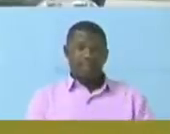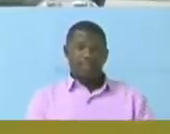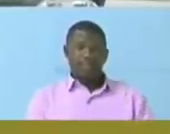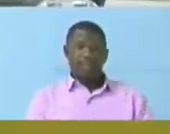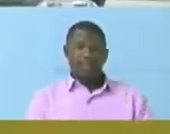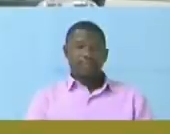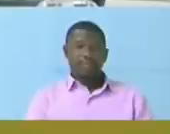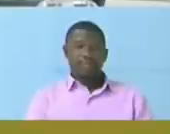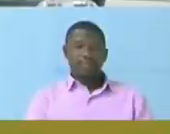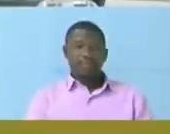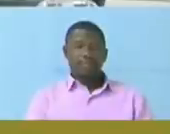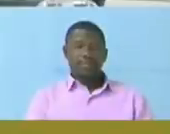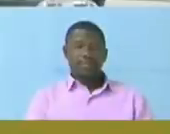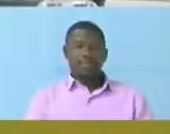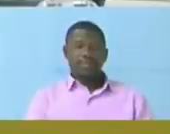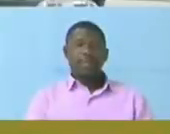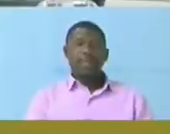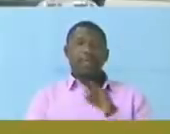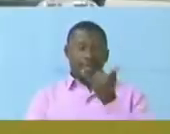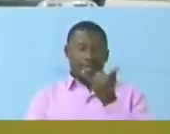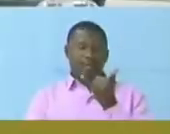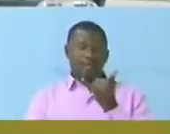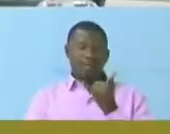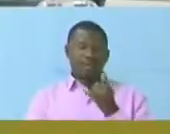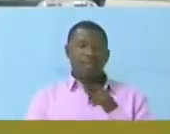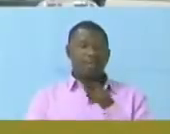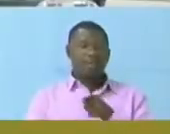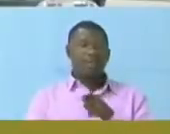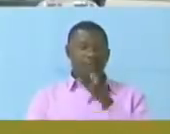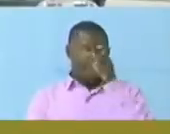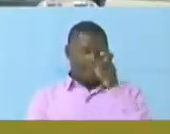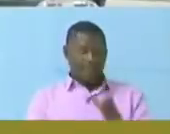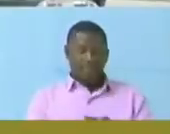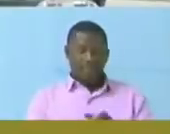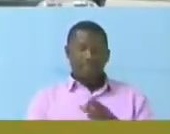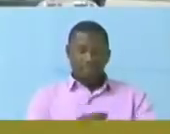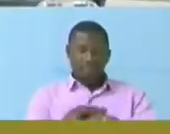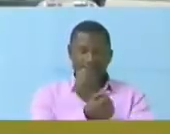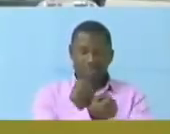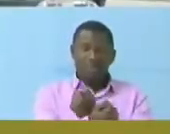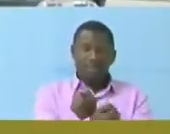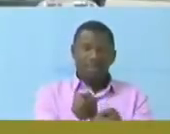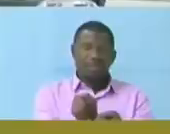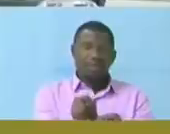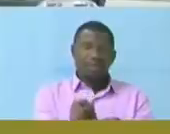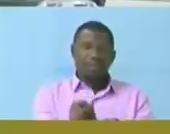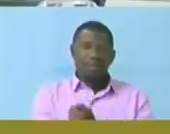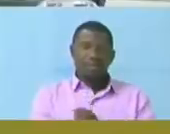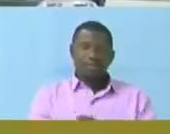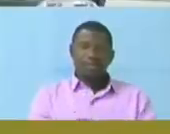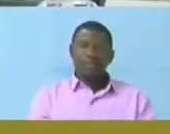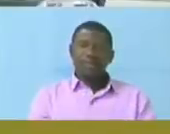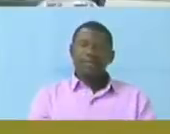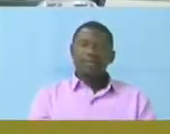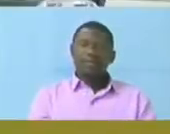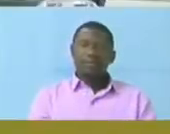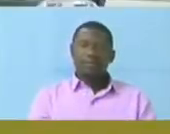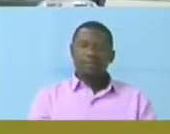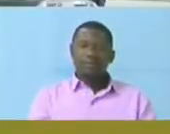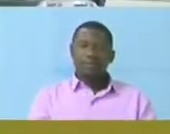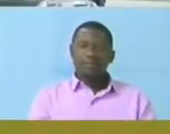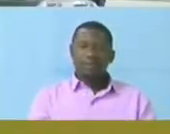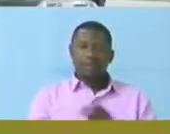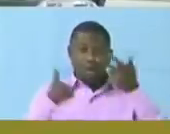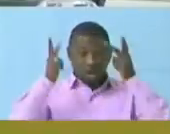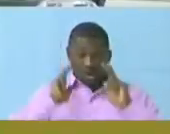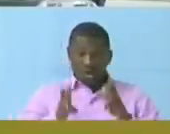Don't mention the name. This person was detained. Okay. Answer the questions. Yeah. Unlawfully.